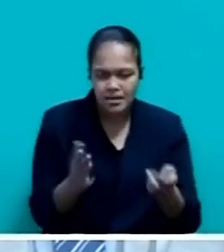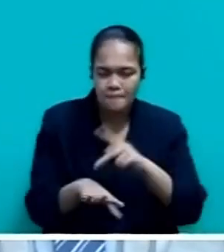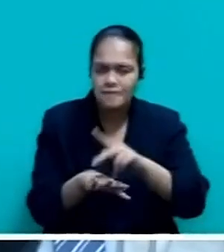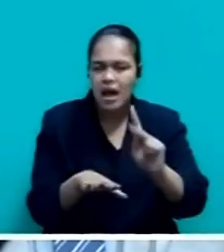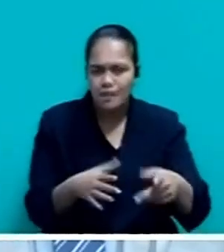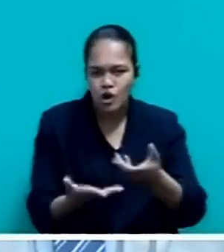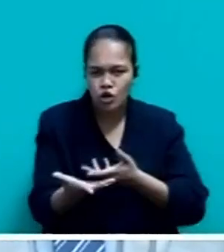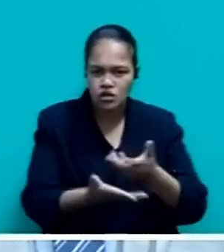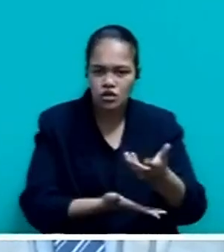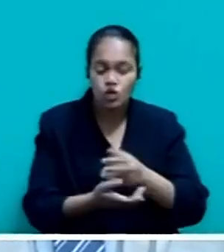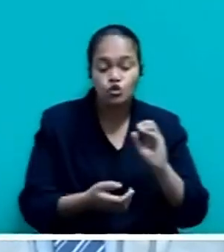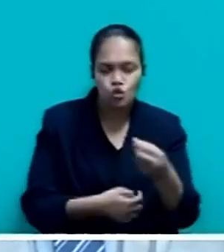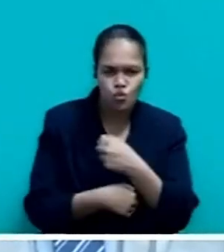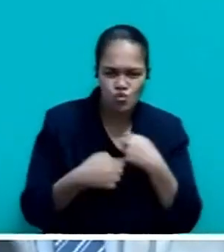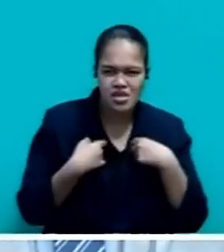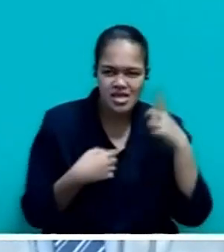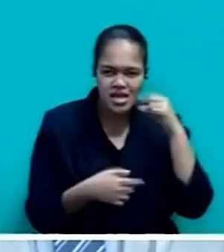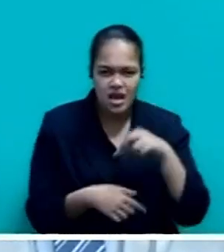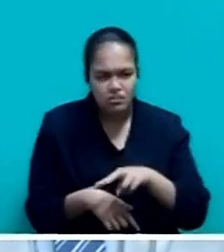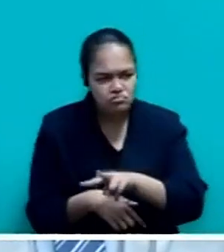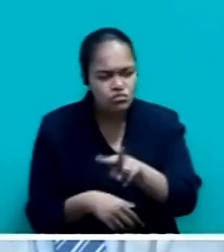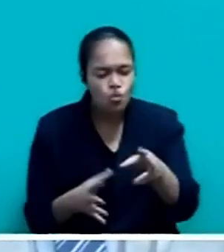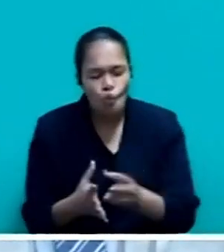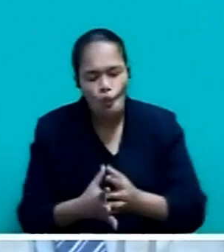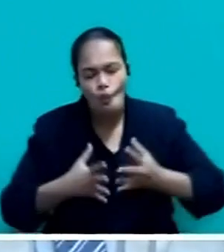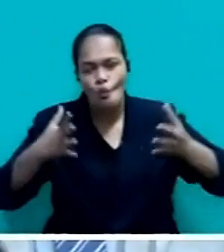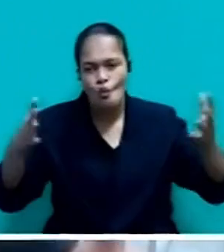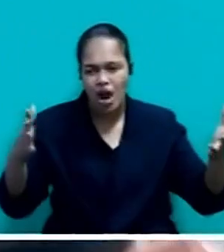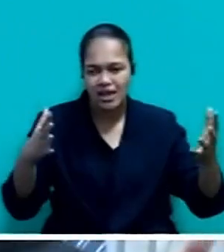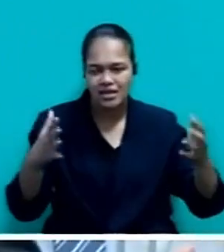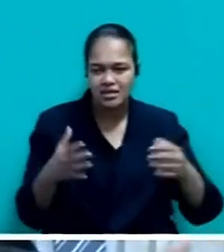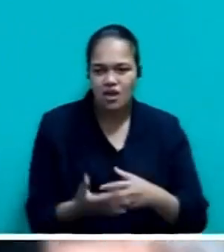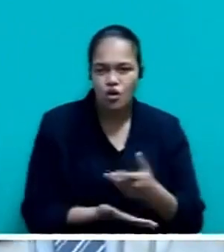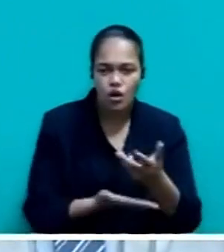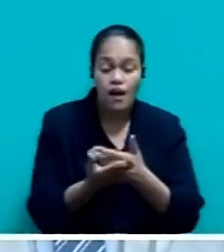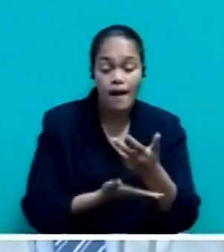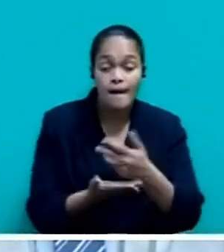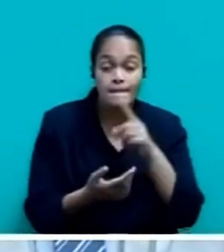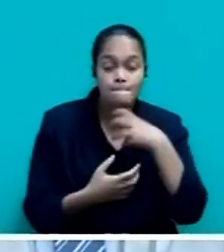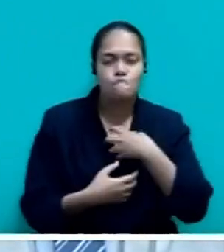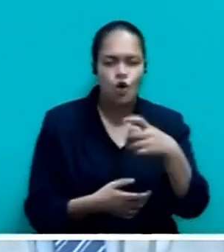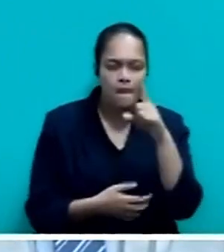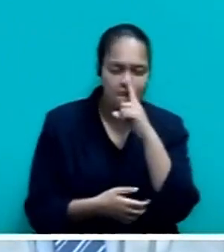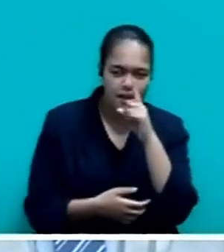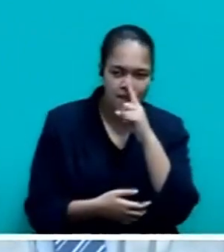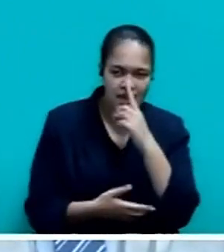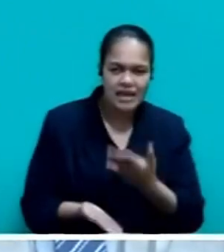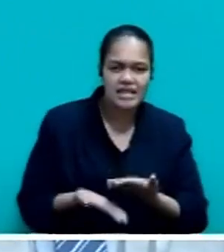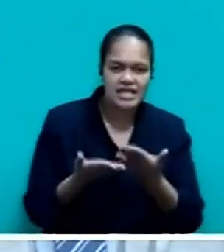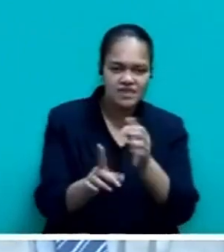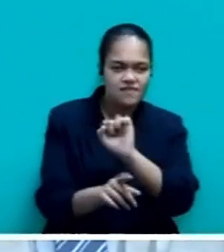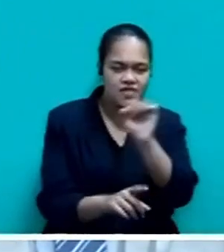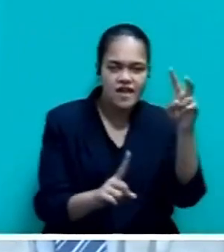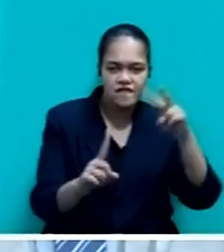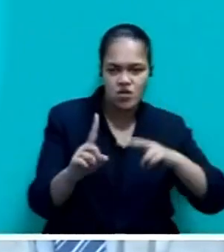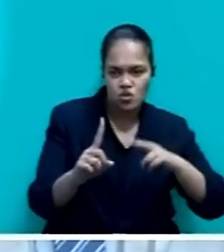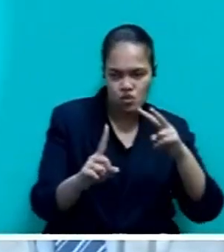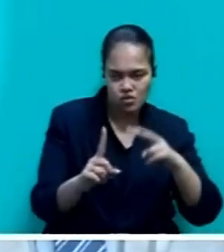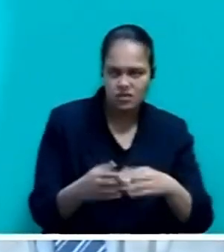consultation, so we can move around to do a wider consultation and more people give their voice on how the law that should govern them in our